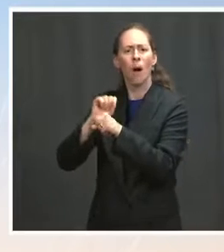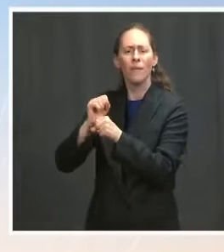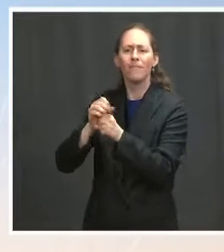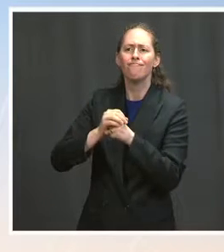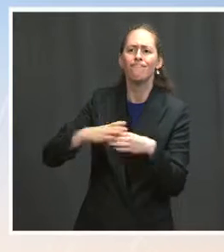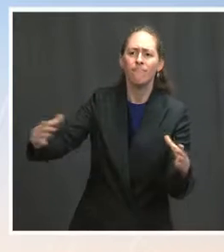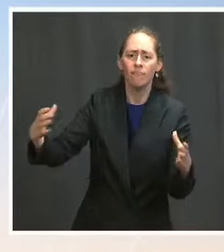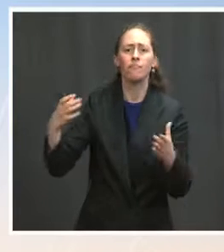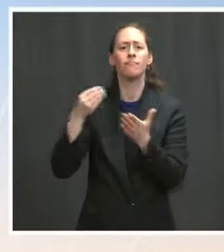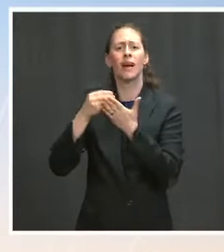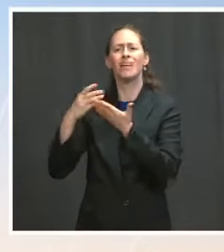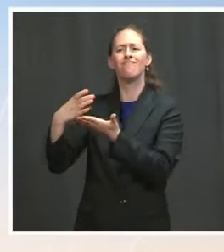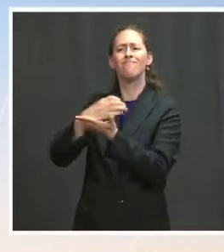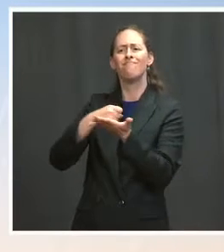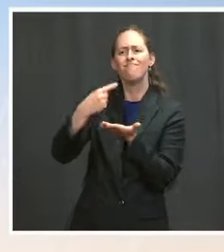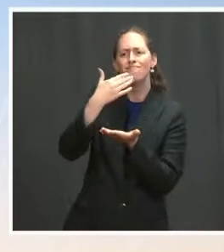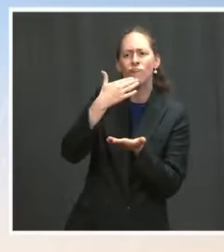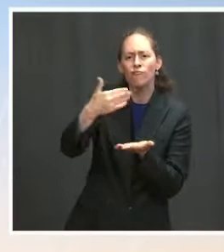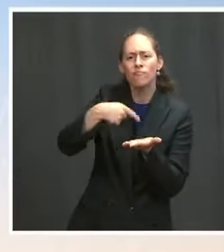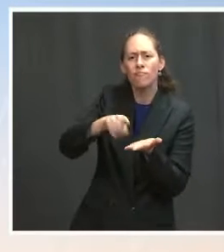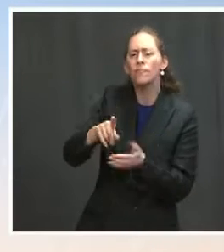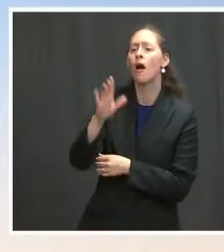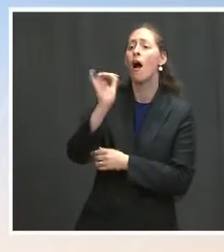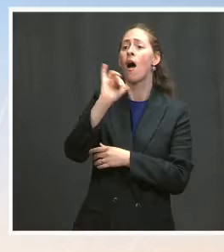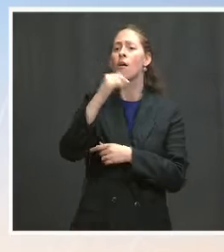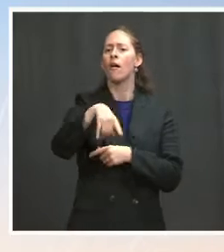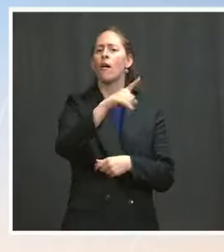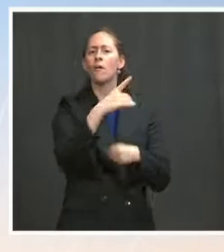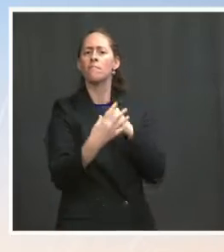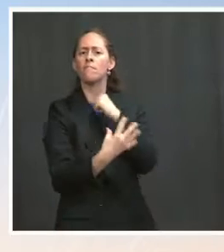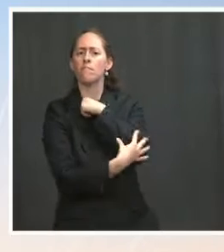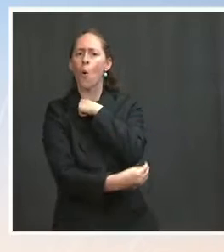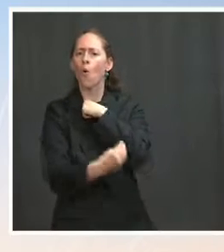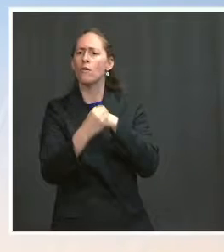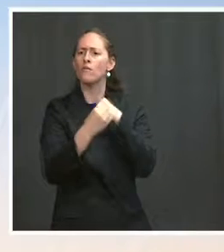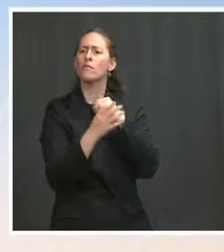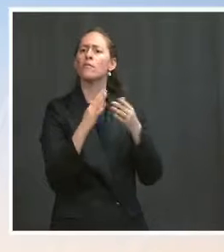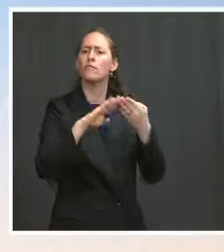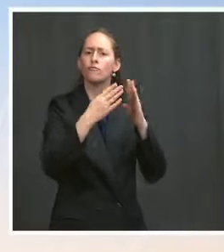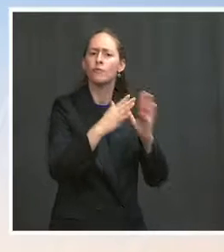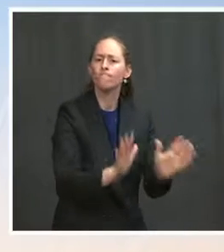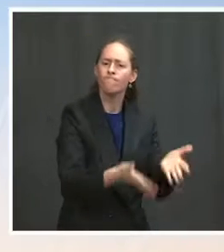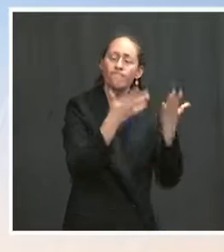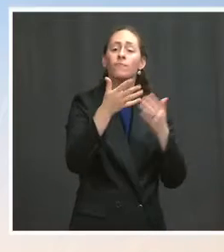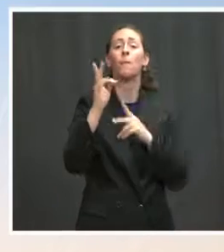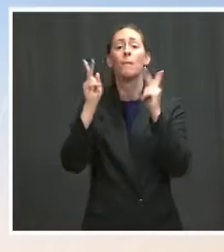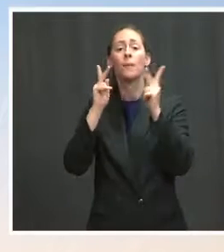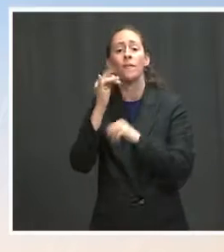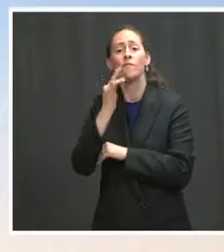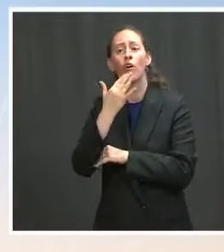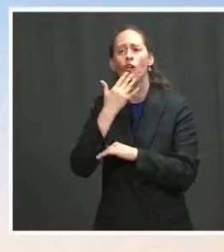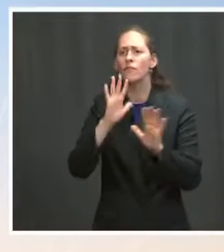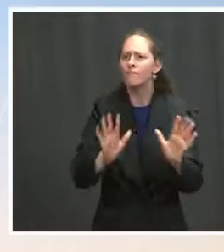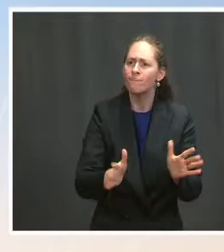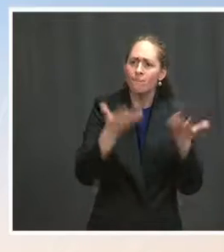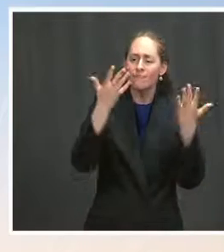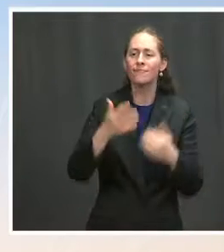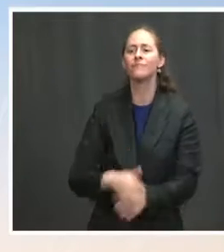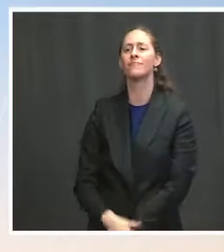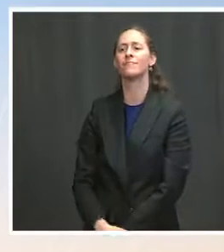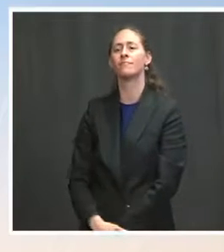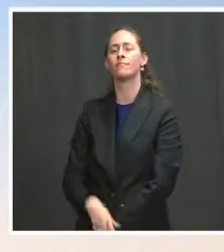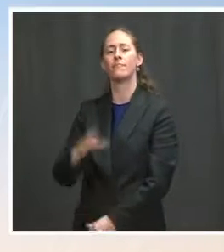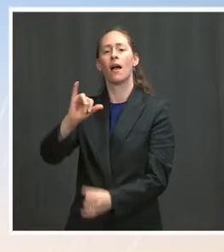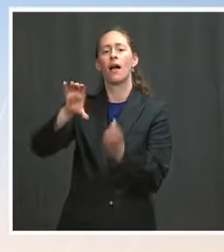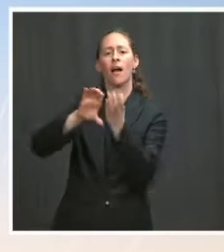on low-income communities, on communities of color. It will eliminate lead pipes to stop kids from drinking poisoned water. Flint, Michigan should not